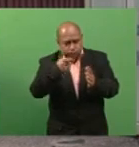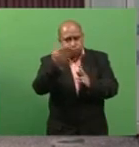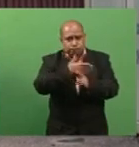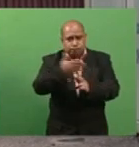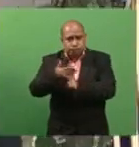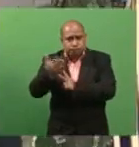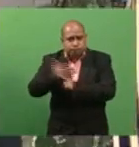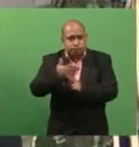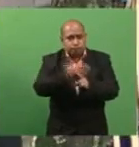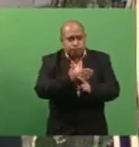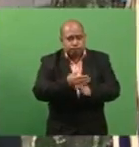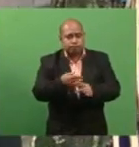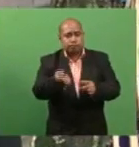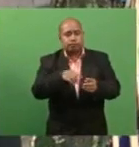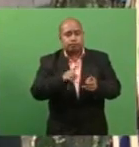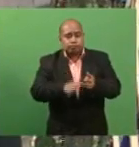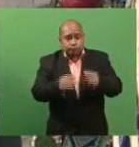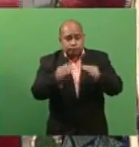worried.